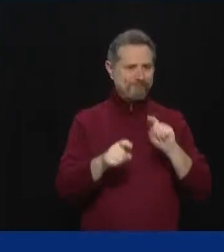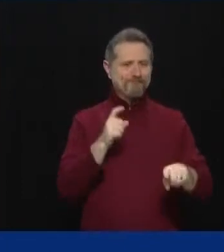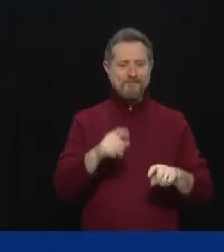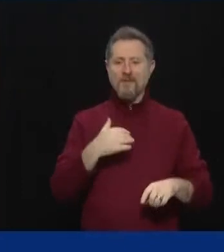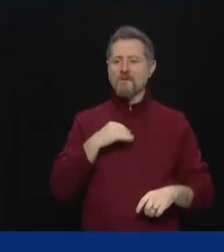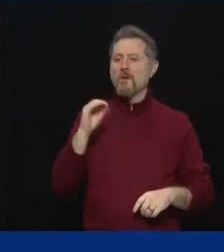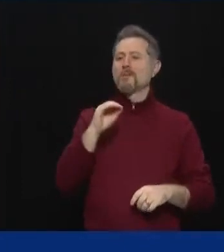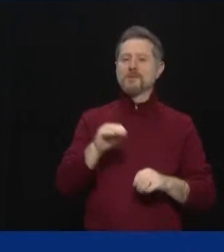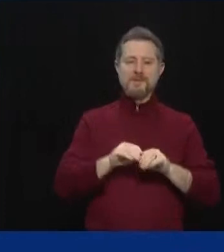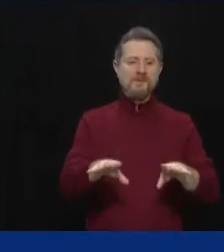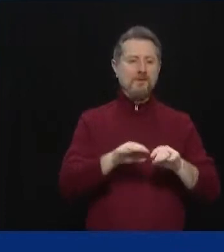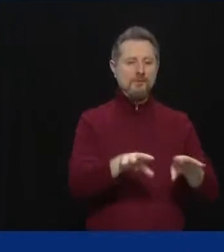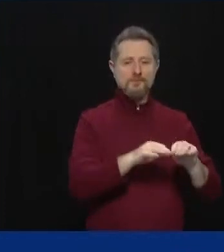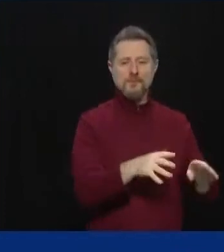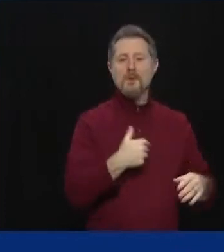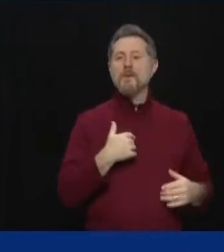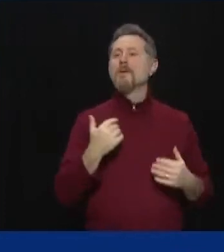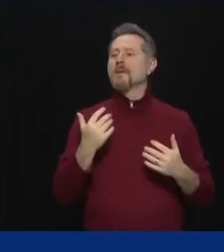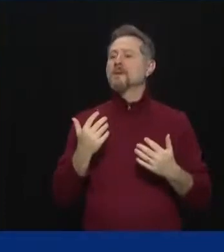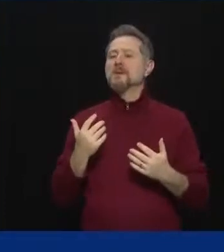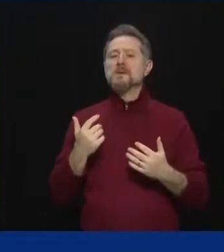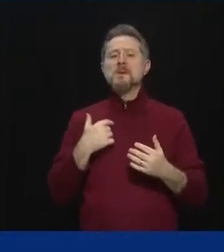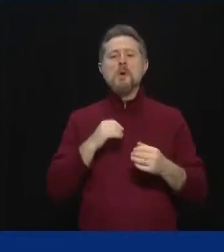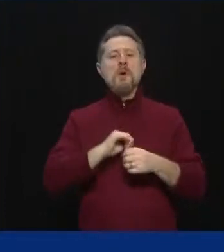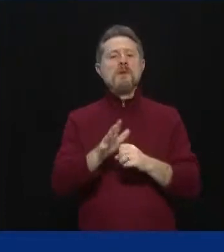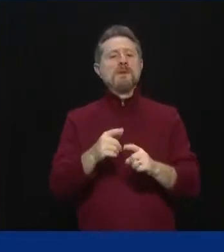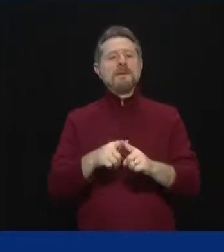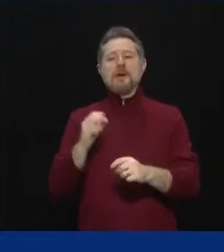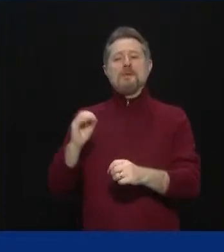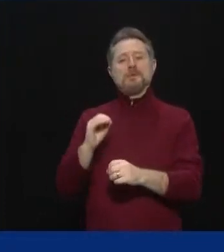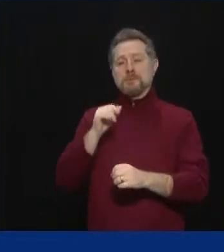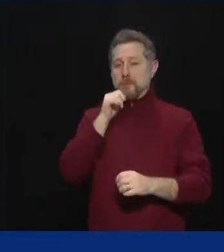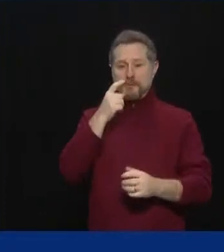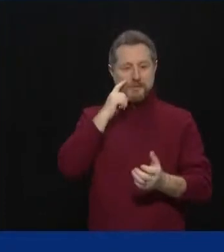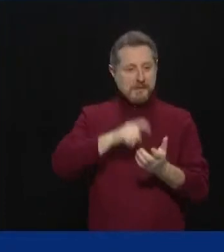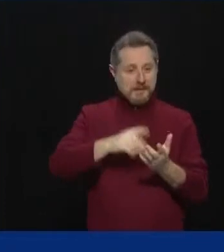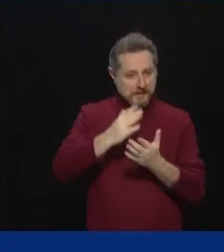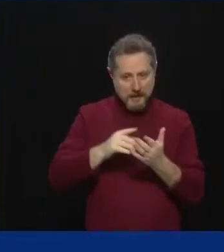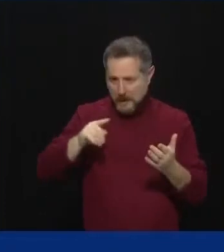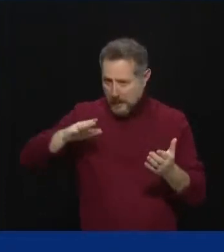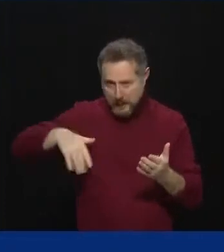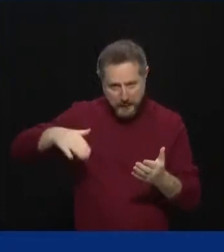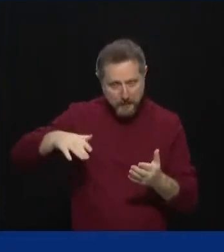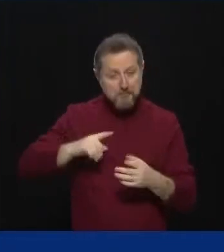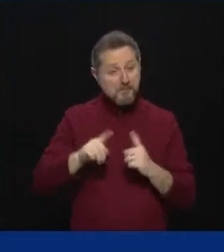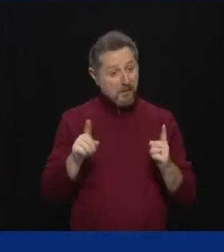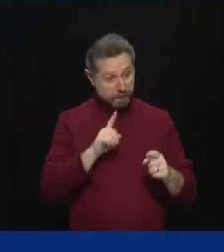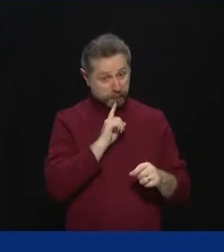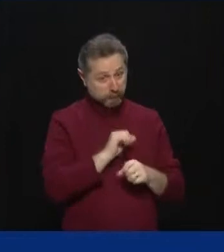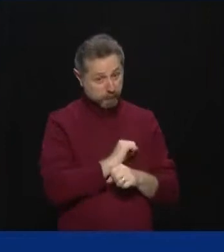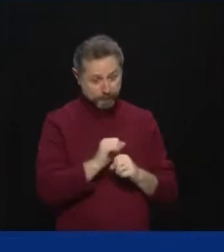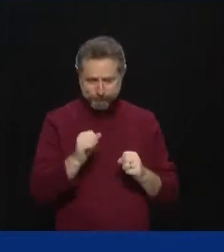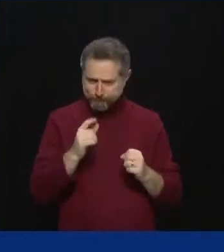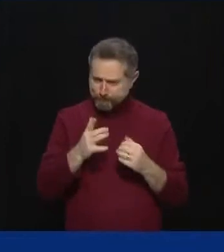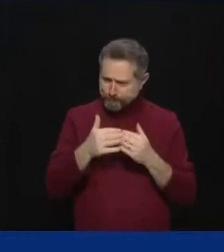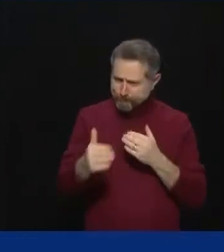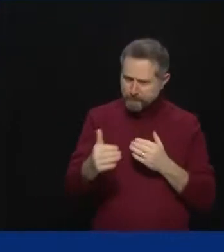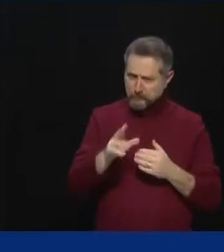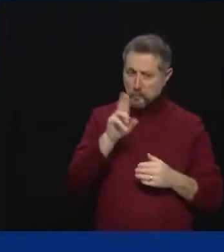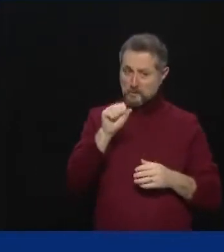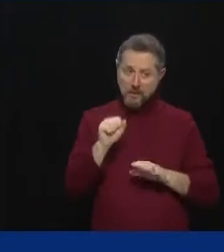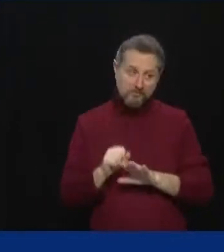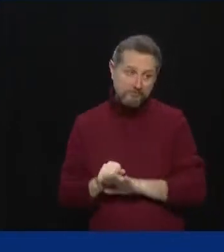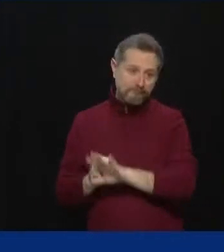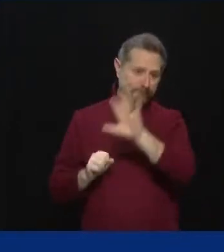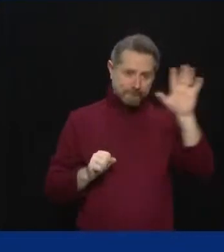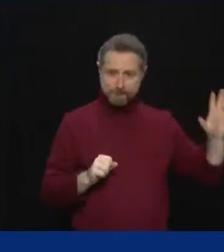are more undetected Omicron cases, and as there are also in the rest of the country. But I do